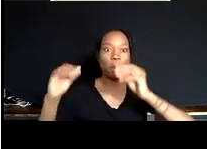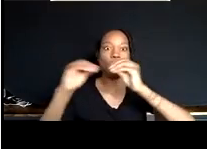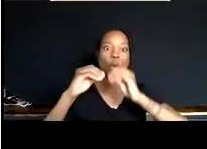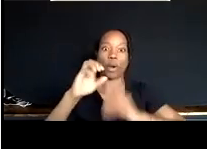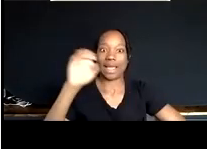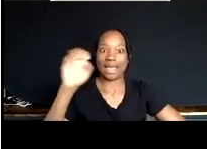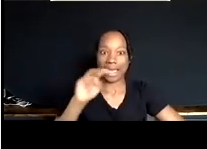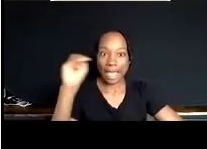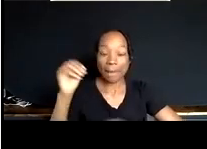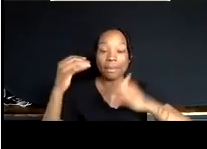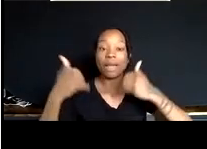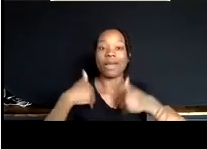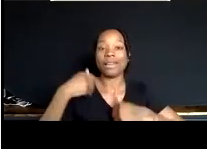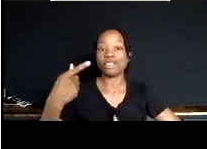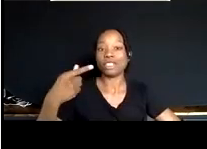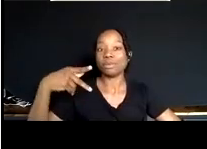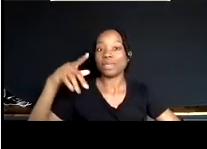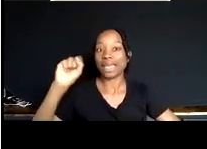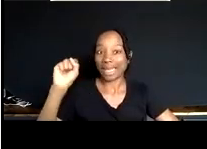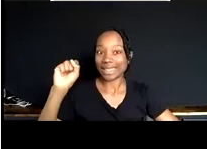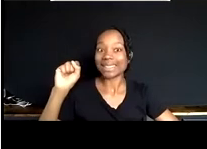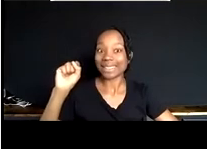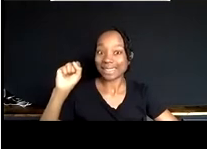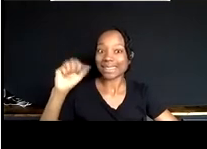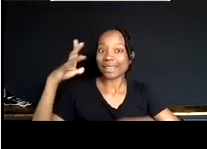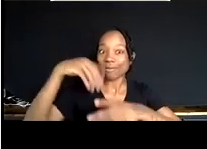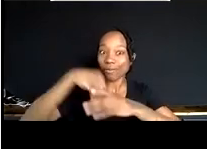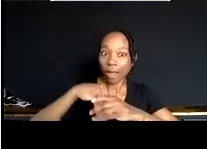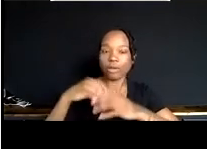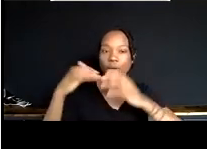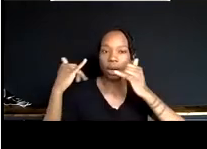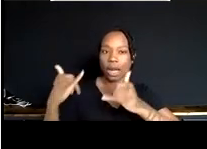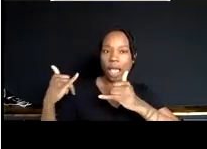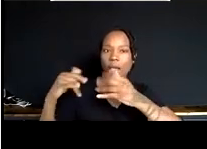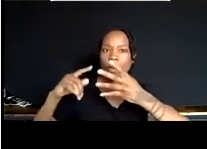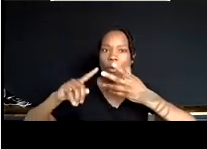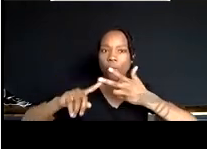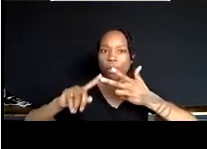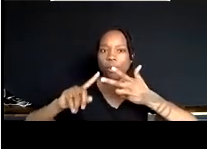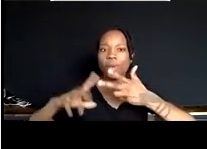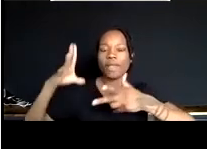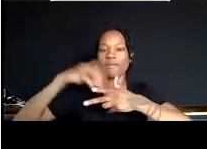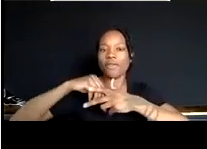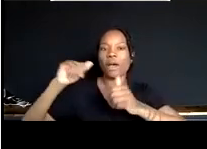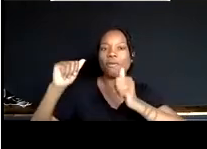have GPS tracking, they're part of the surveillance state. They track location,